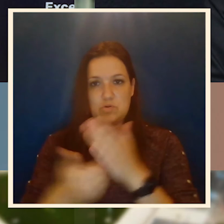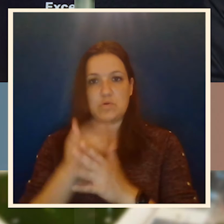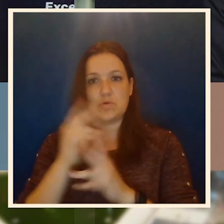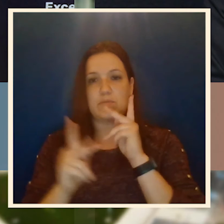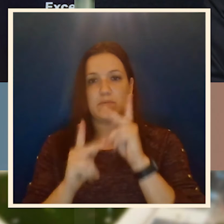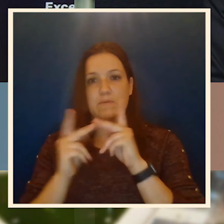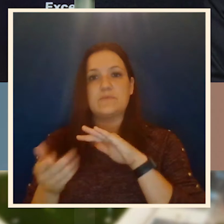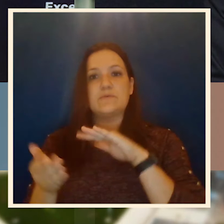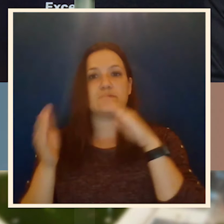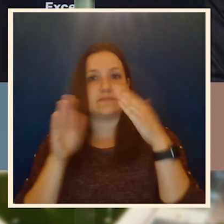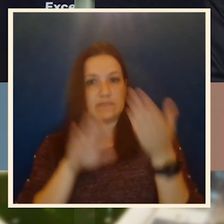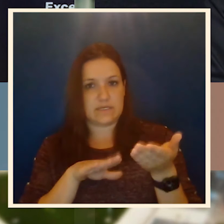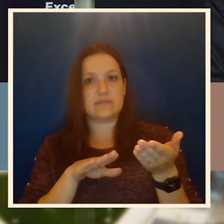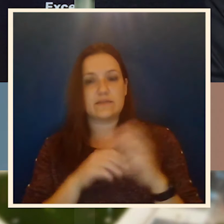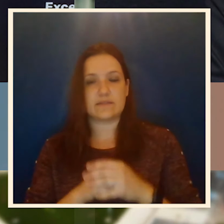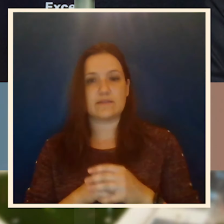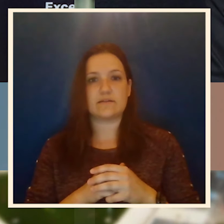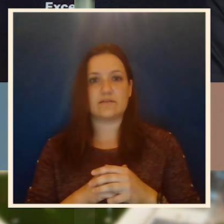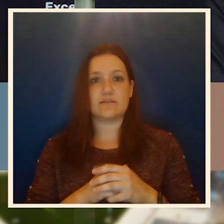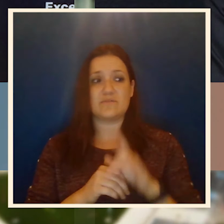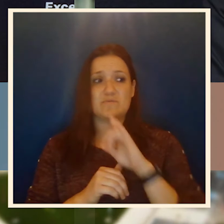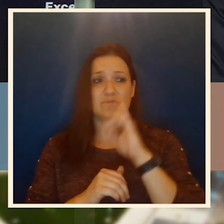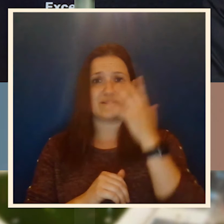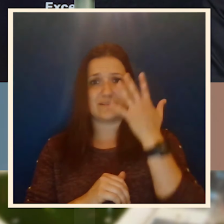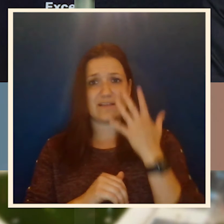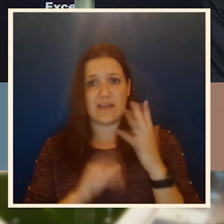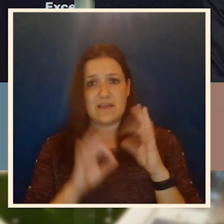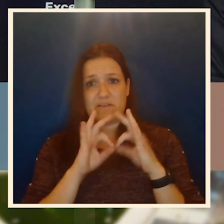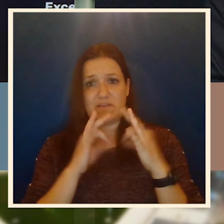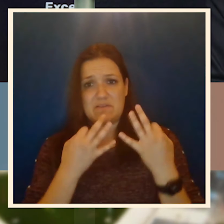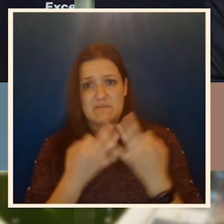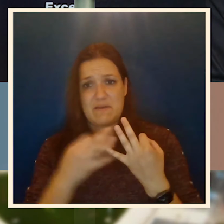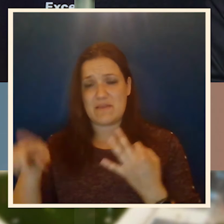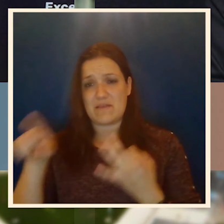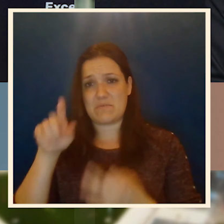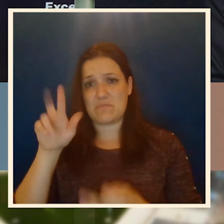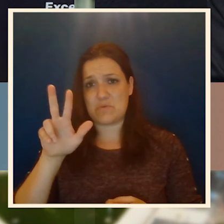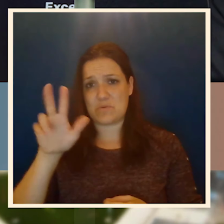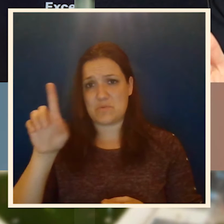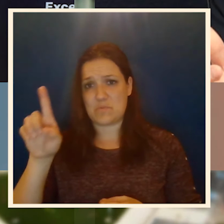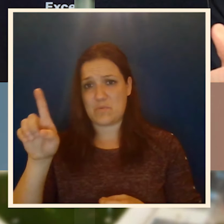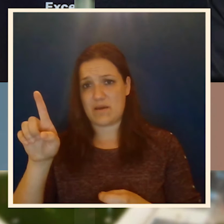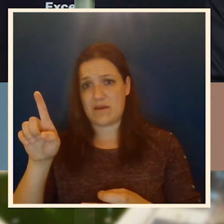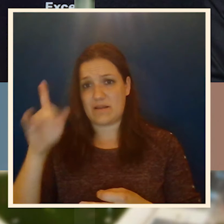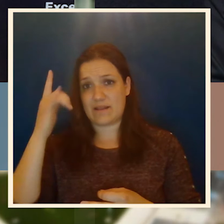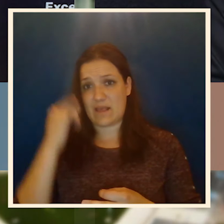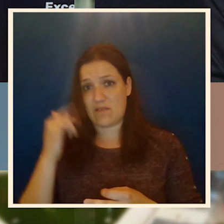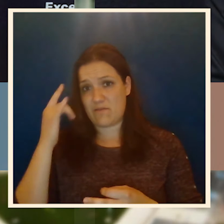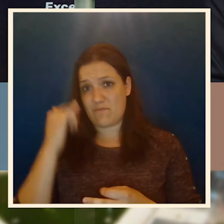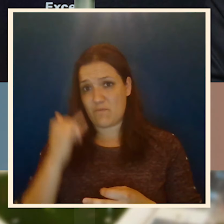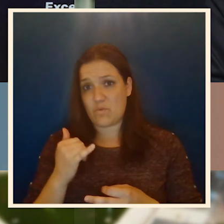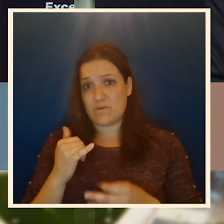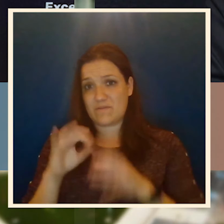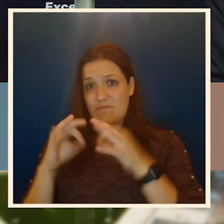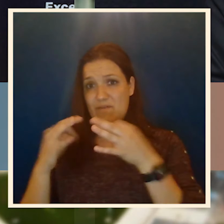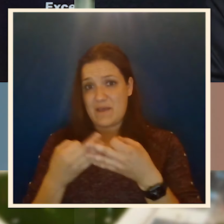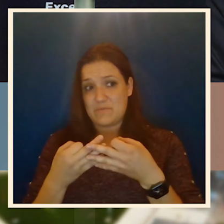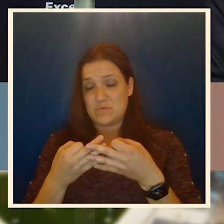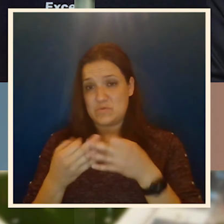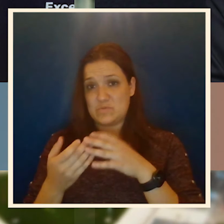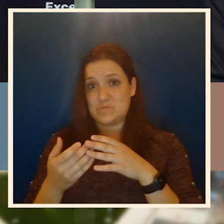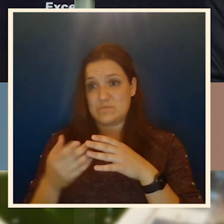infection. And just yesterday, there were 31 new deaths, which obviously that's very sad for the